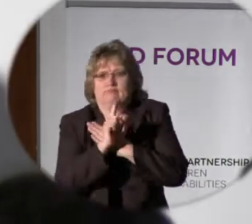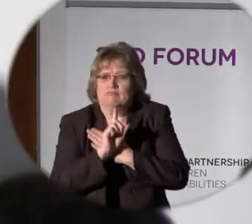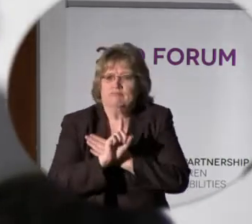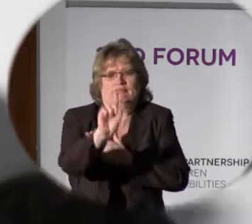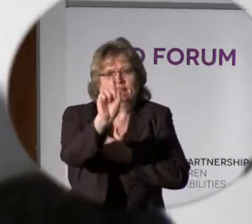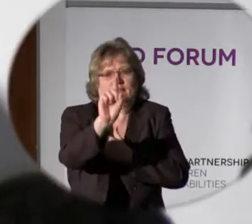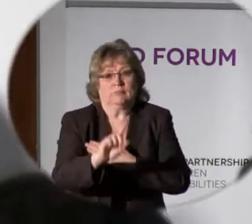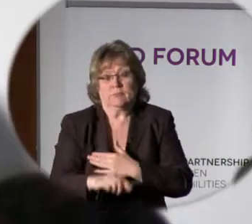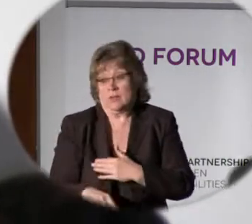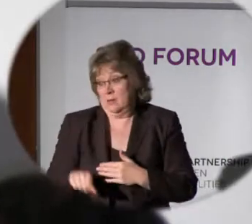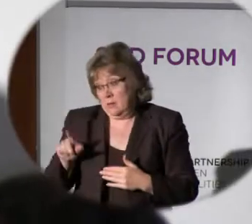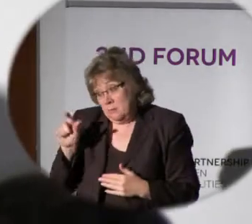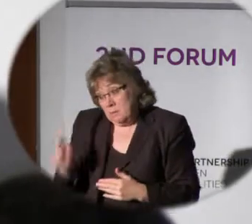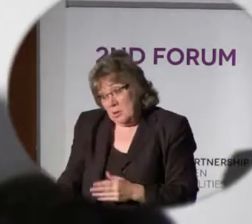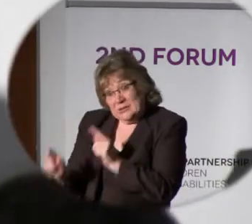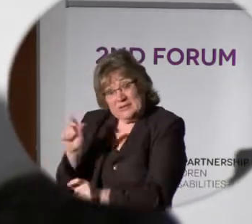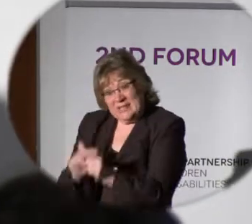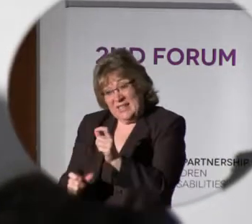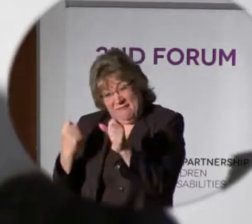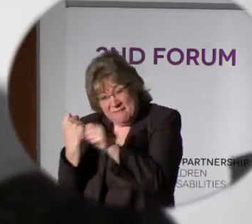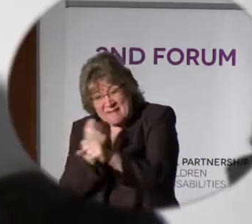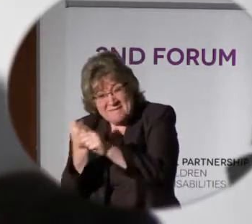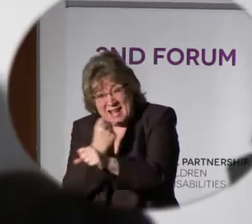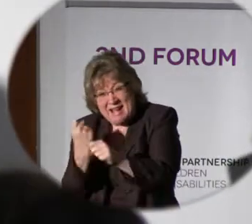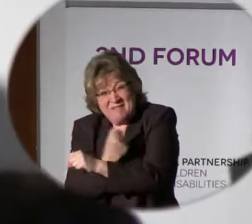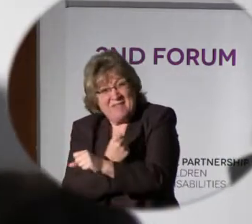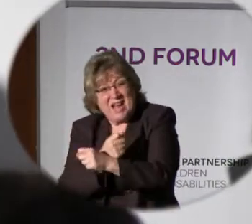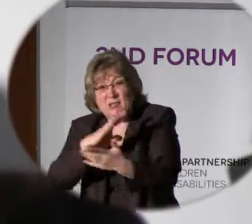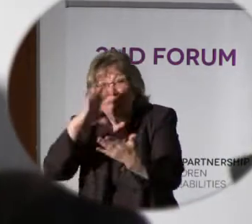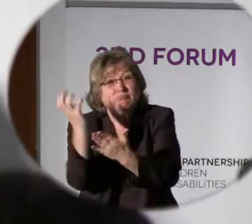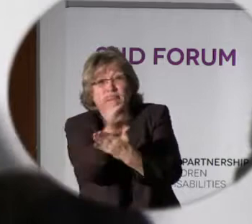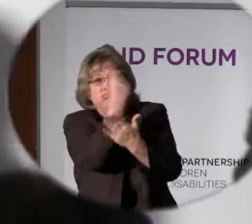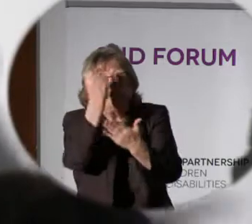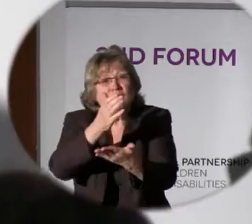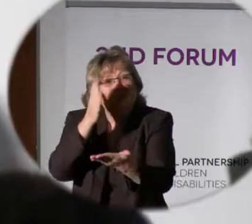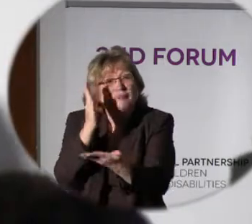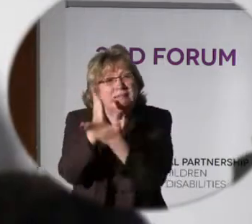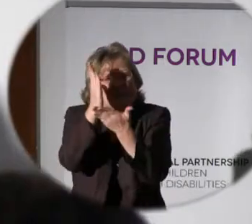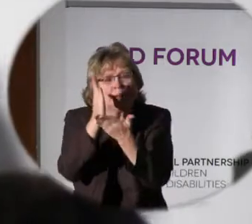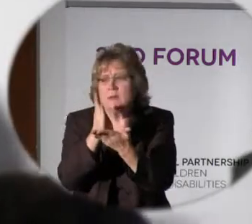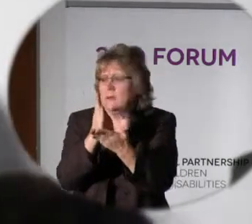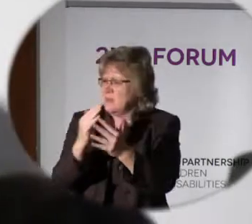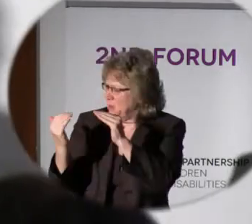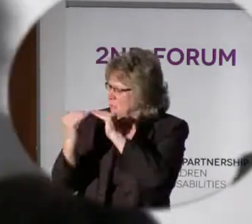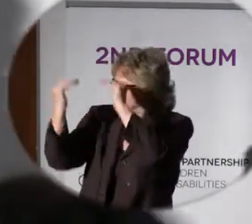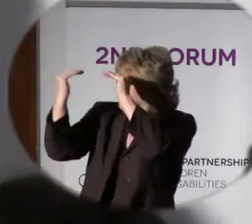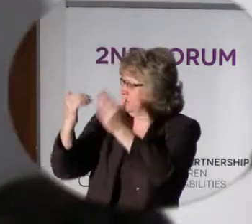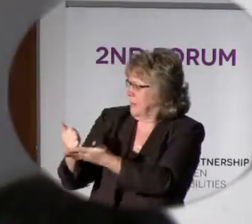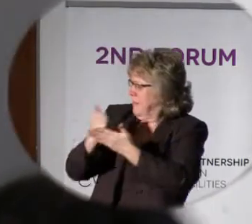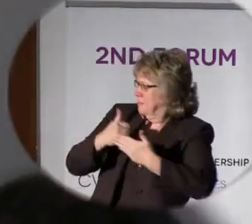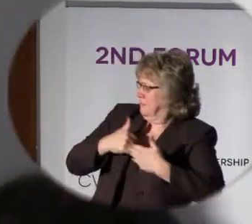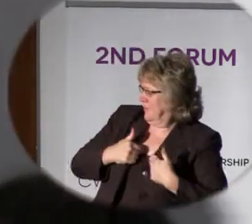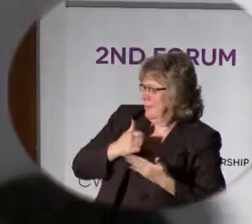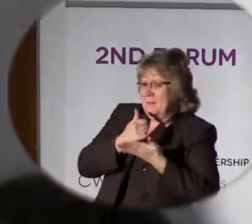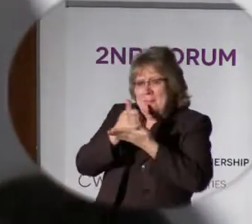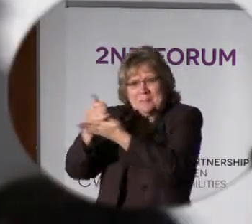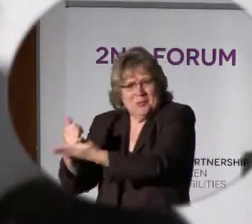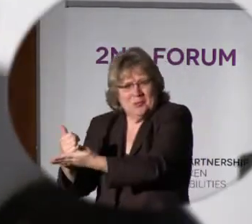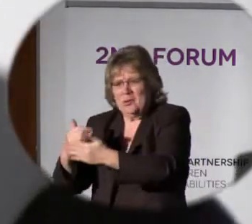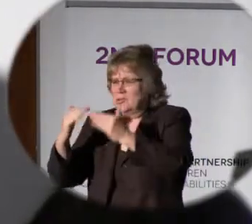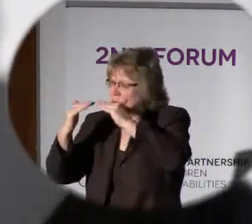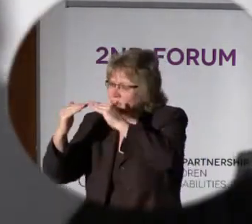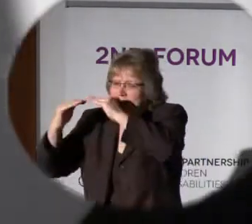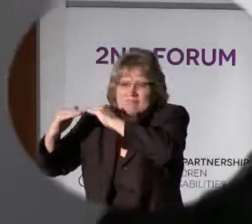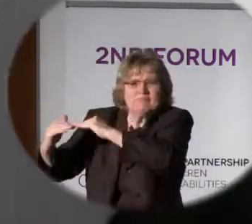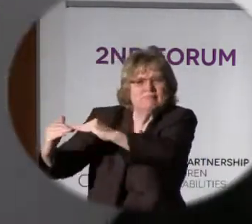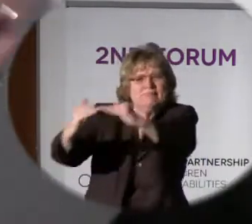you fight for my rights and for the rights of all people in the world that are discriminated